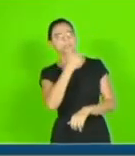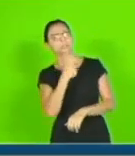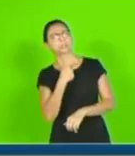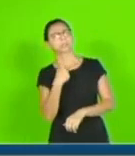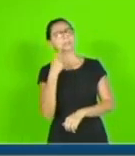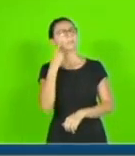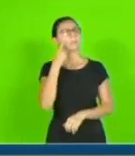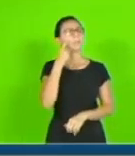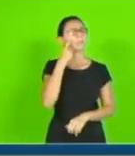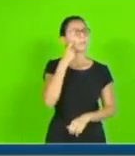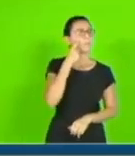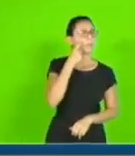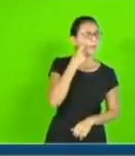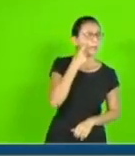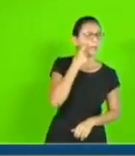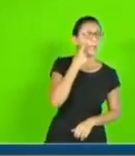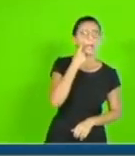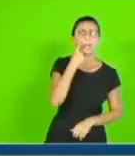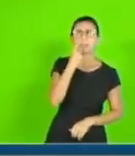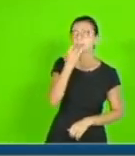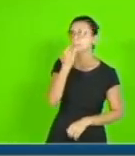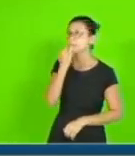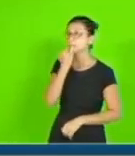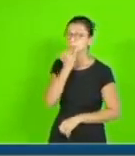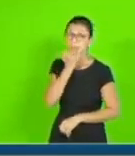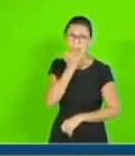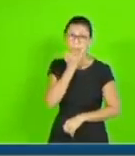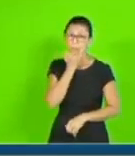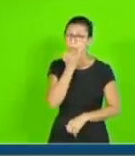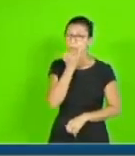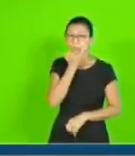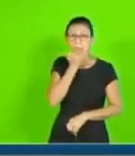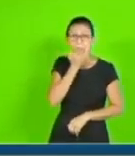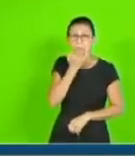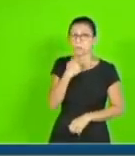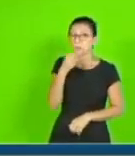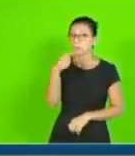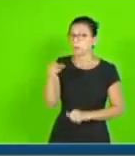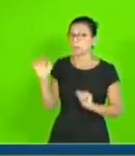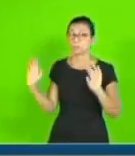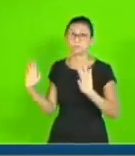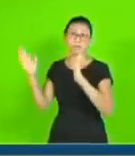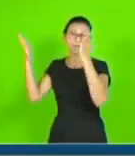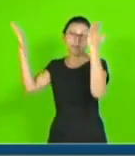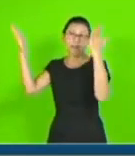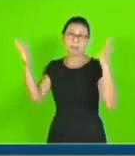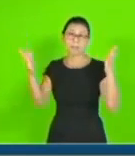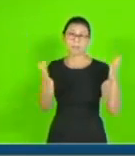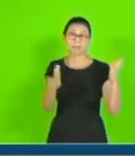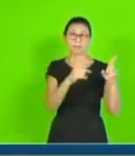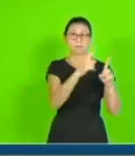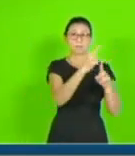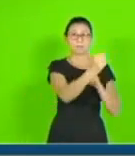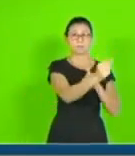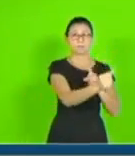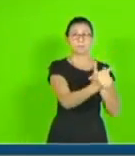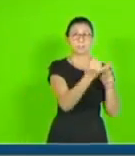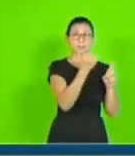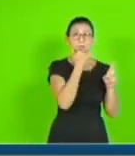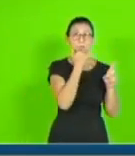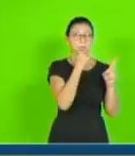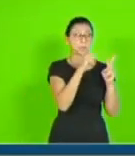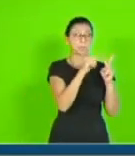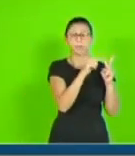The first excuse was, I bought land. So they started to make excuses, all of